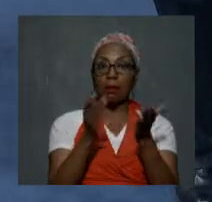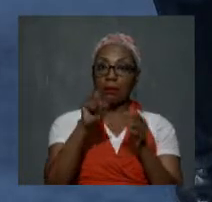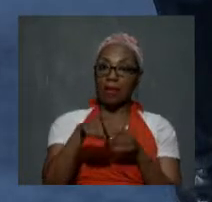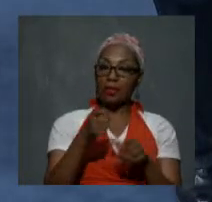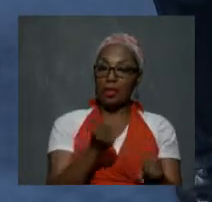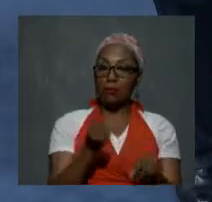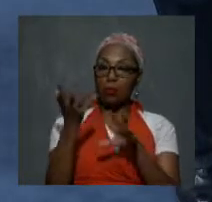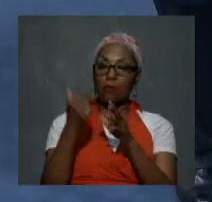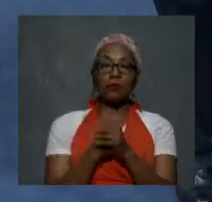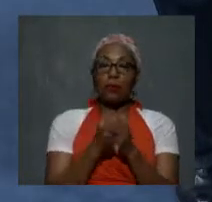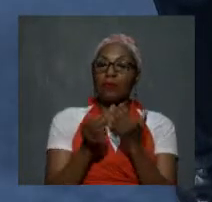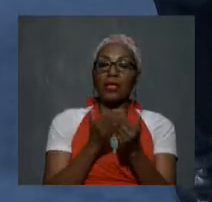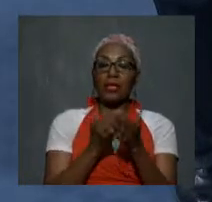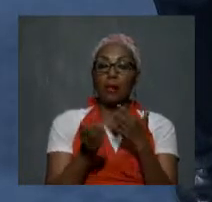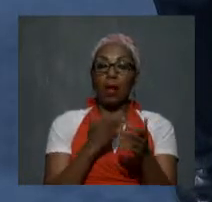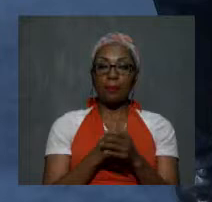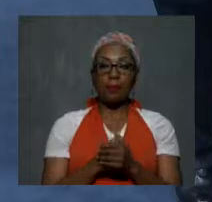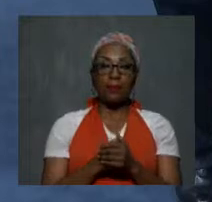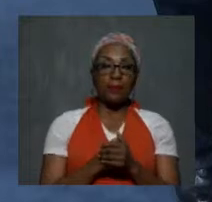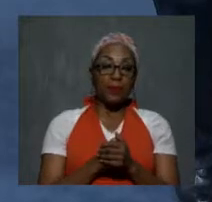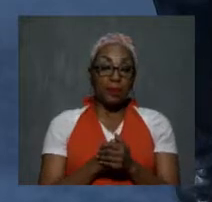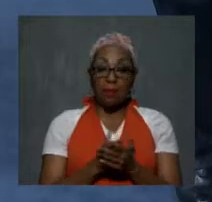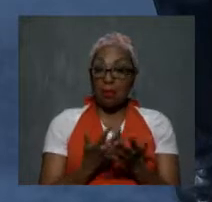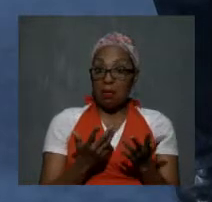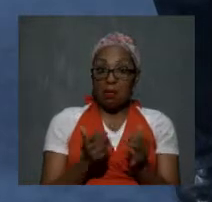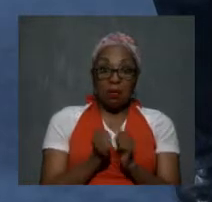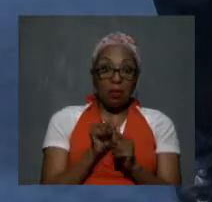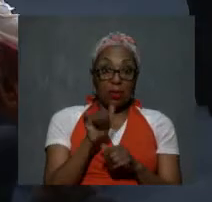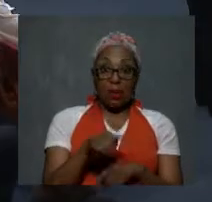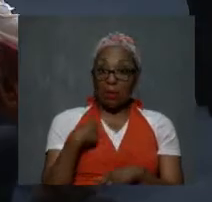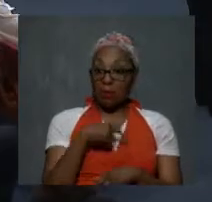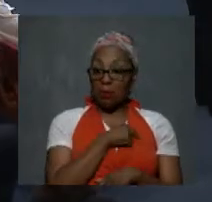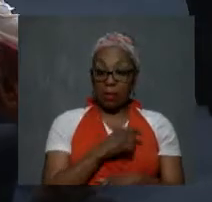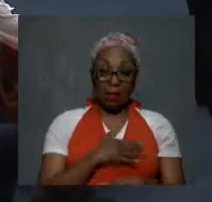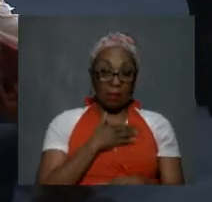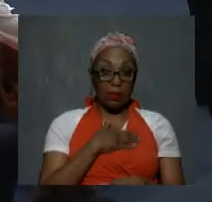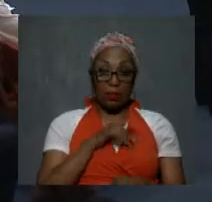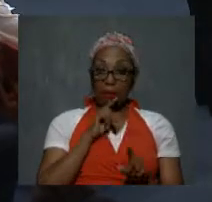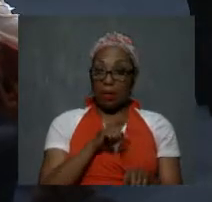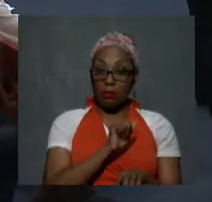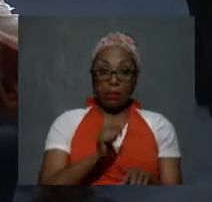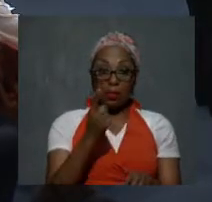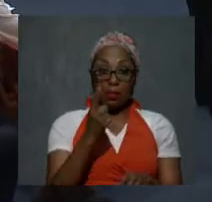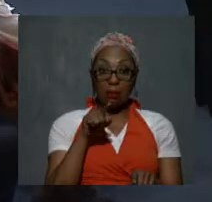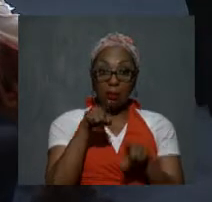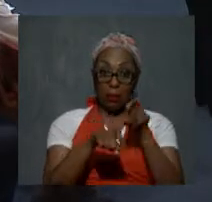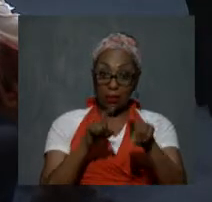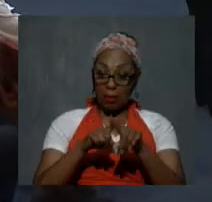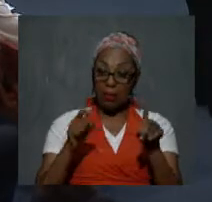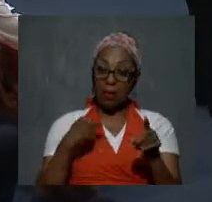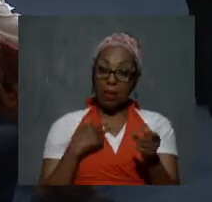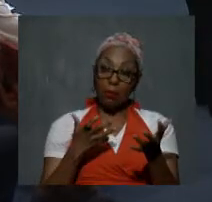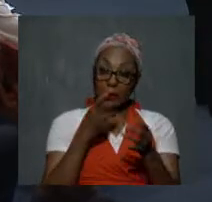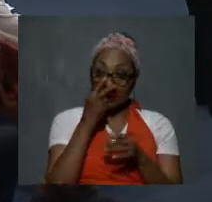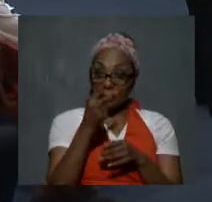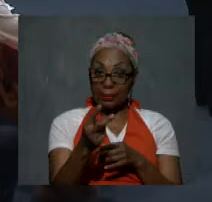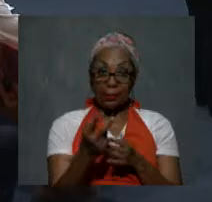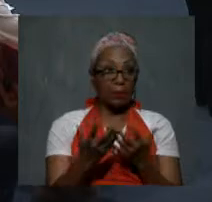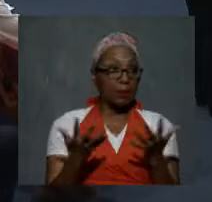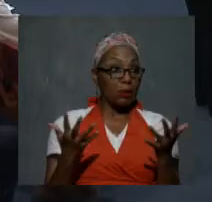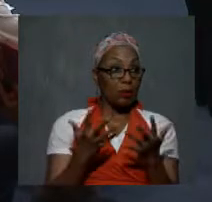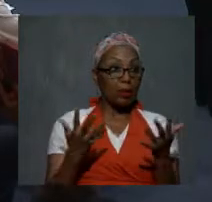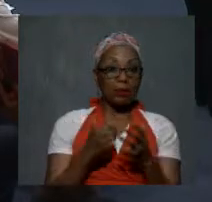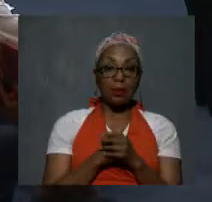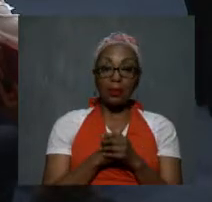So I think with that, we'd be glad to answer any questions. Otherwise, I'd really kind of like to see what the card